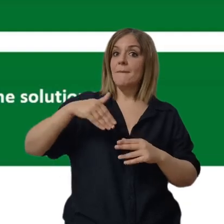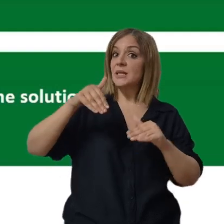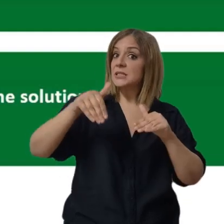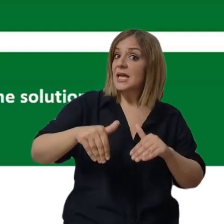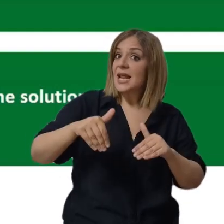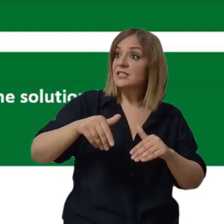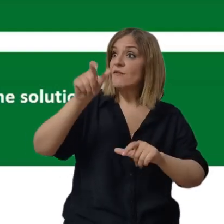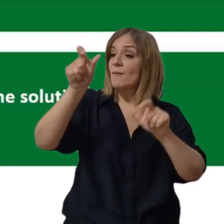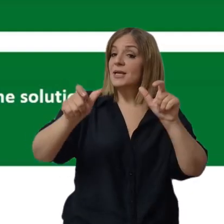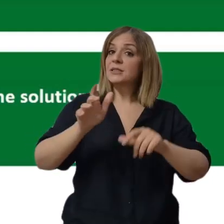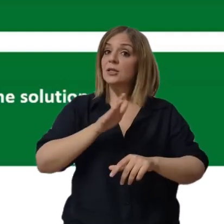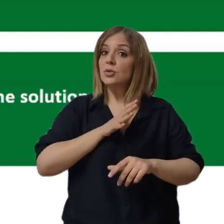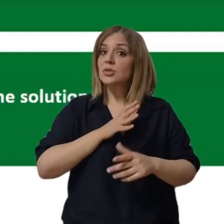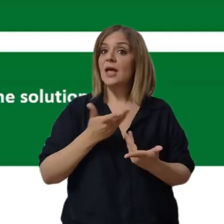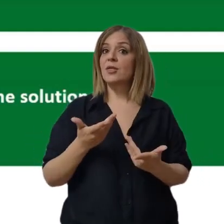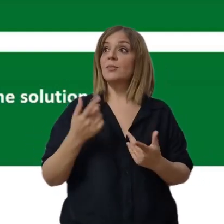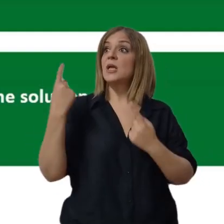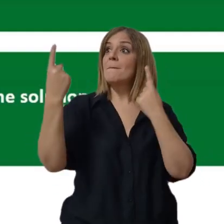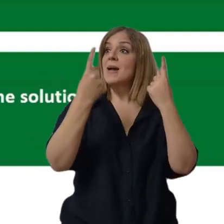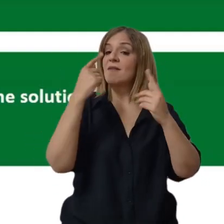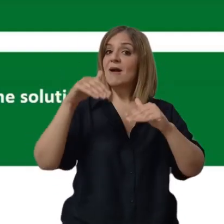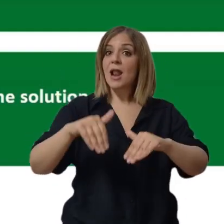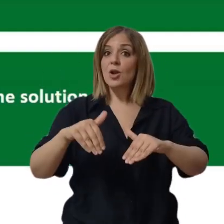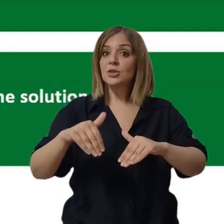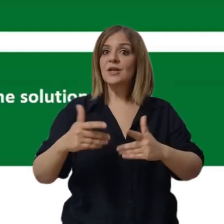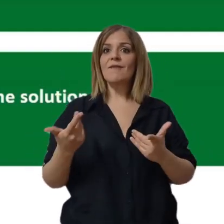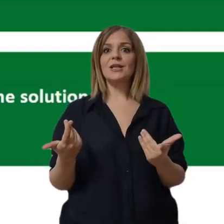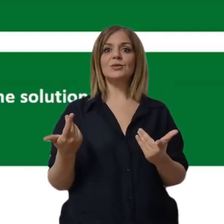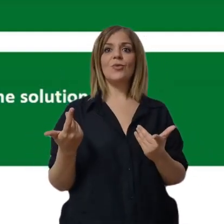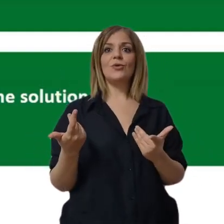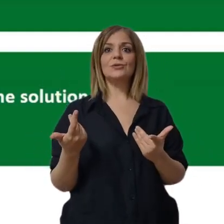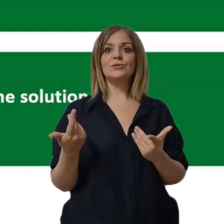of people and of the environment,